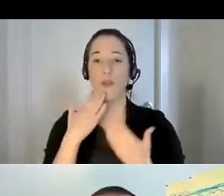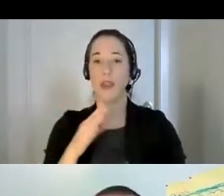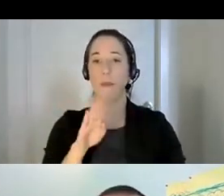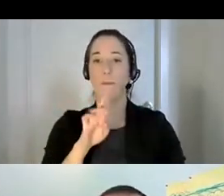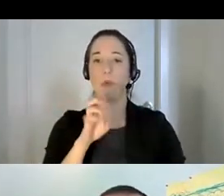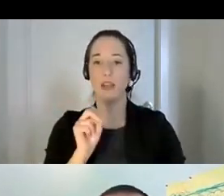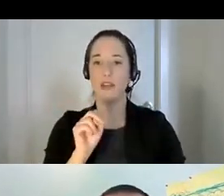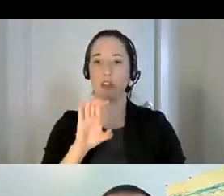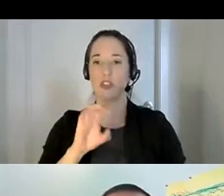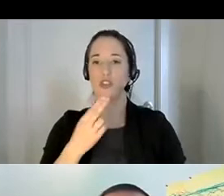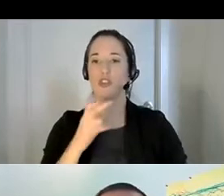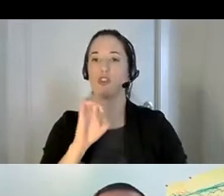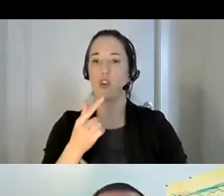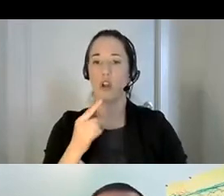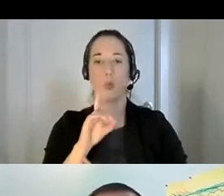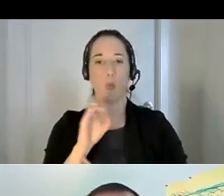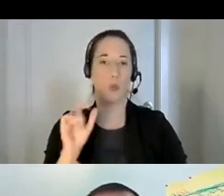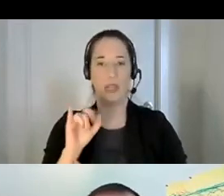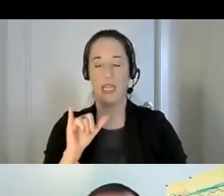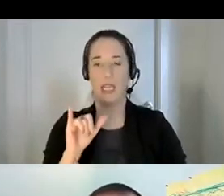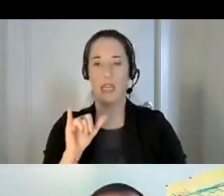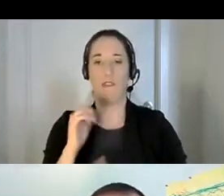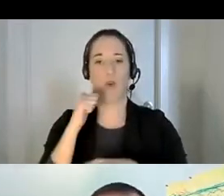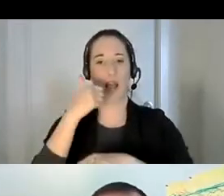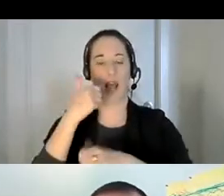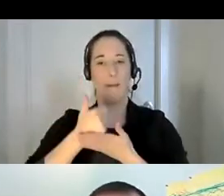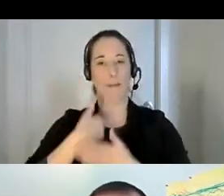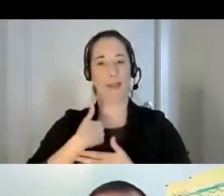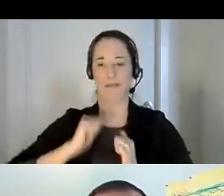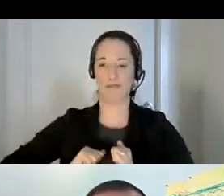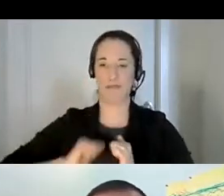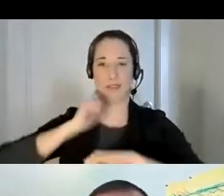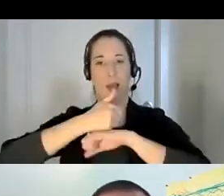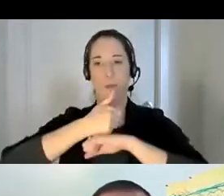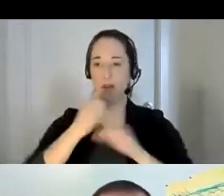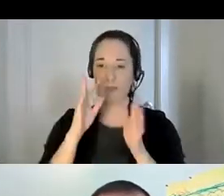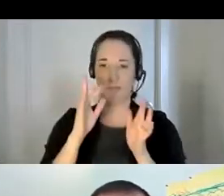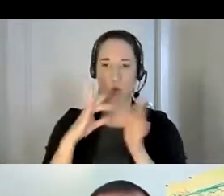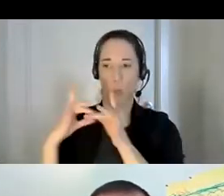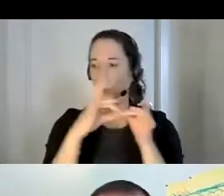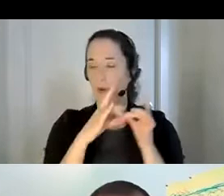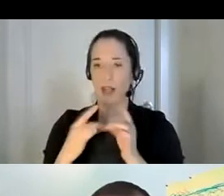Chung Dooley for helping me get set up and for coordinating everything. I really appreciate